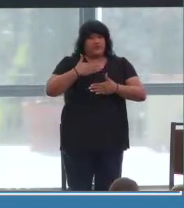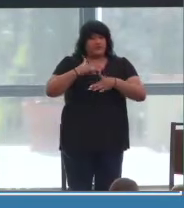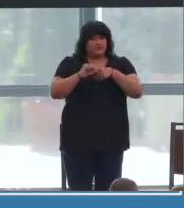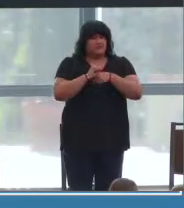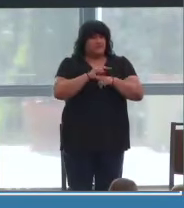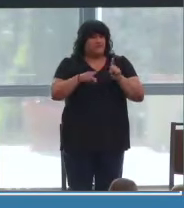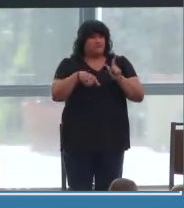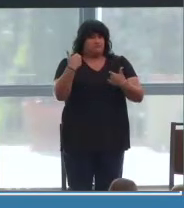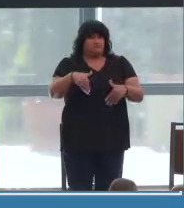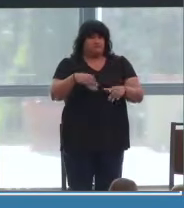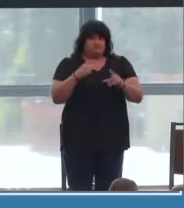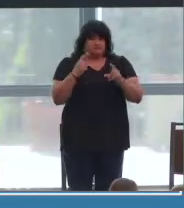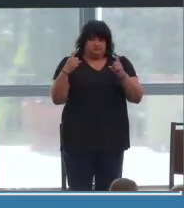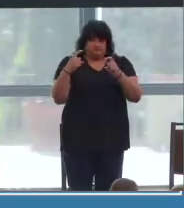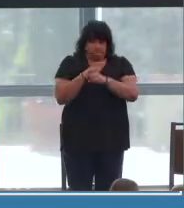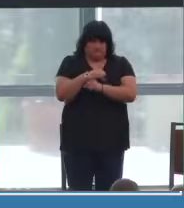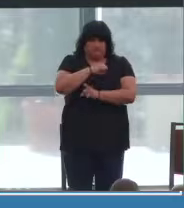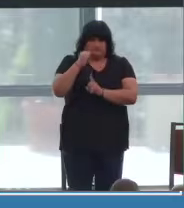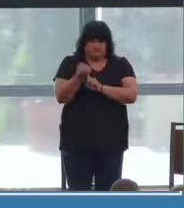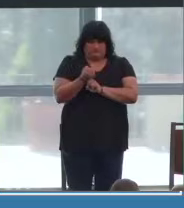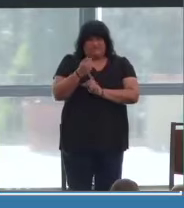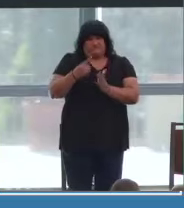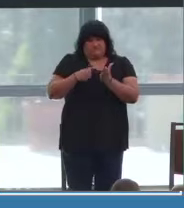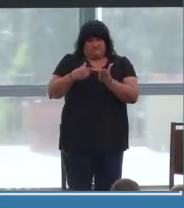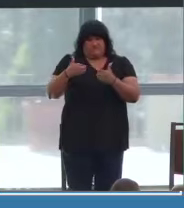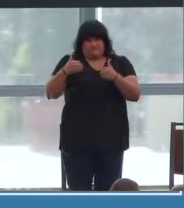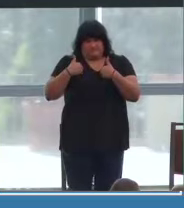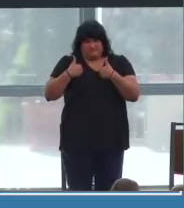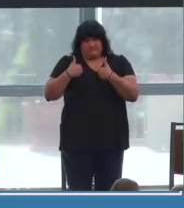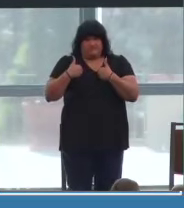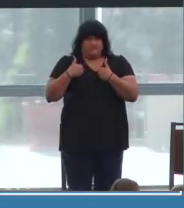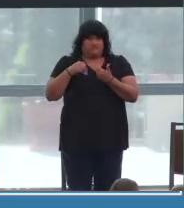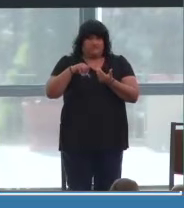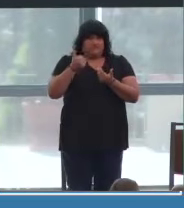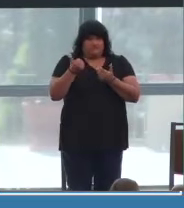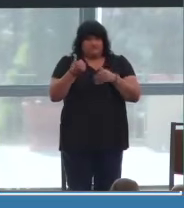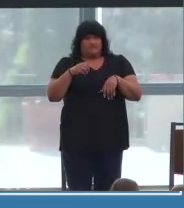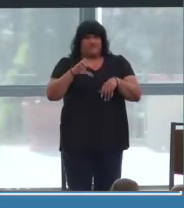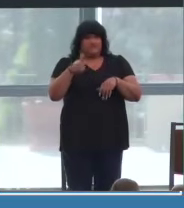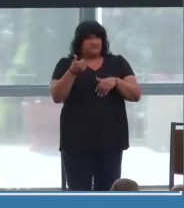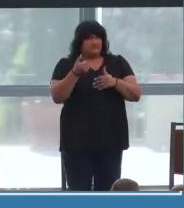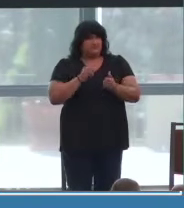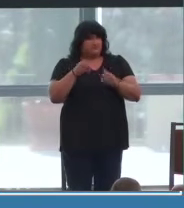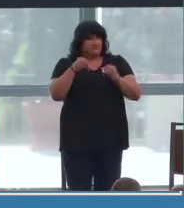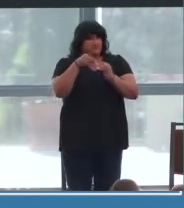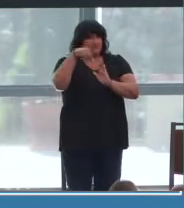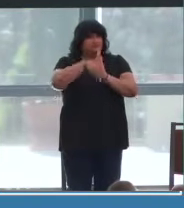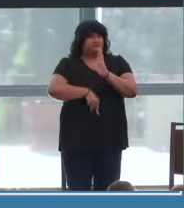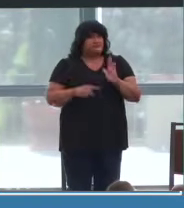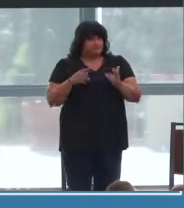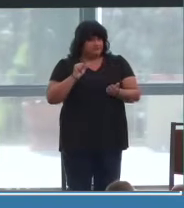extreme cases, sometimes we have to go with rituximab or intravenous gamma globulin.